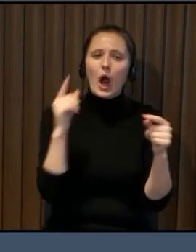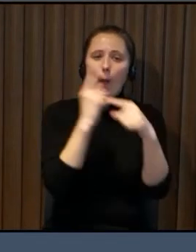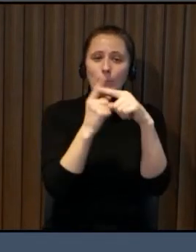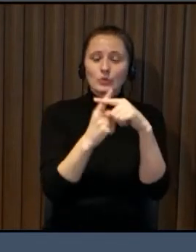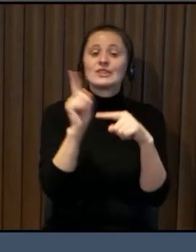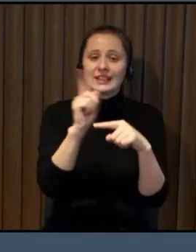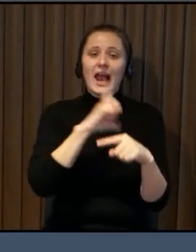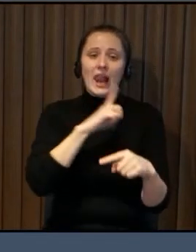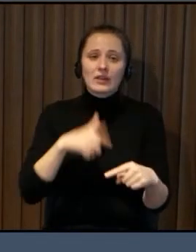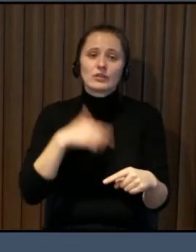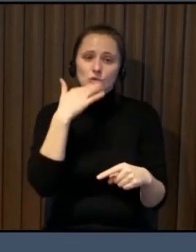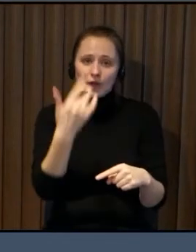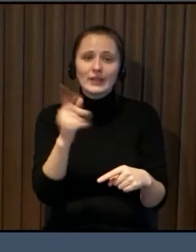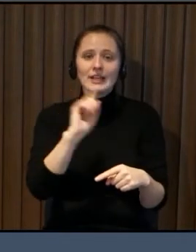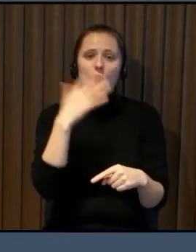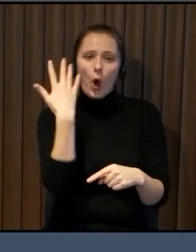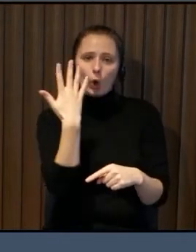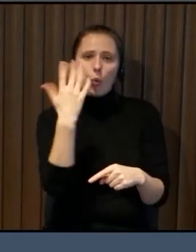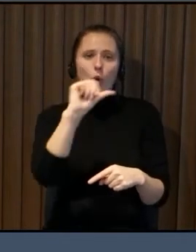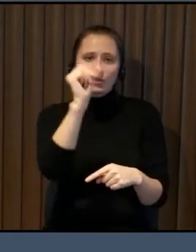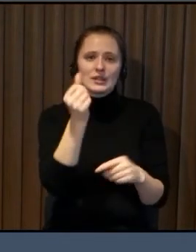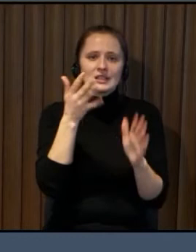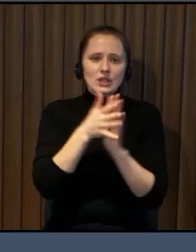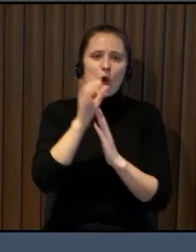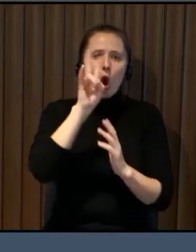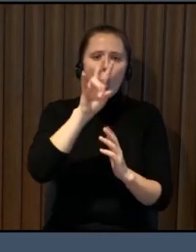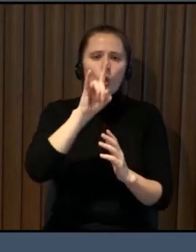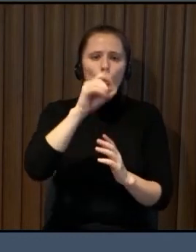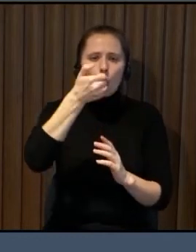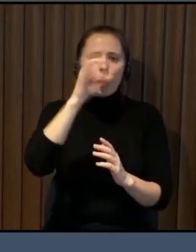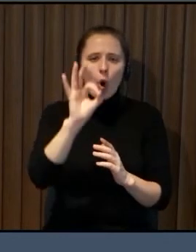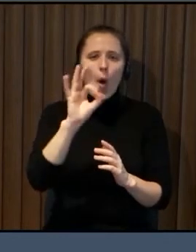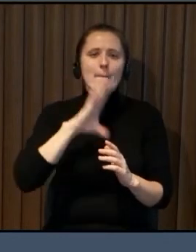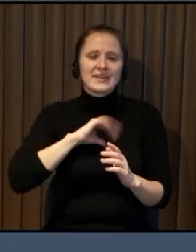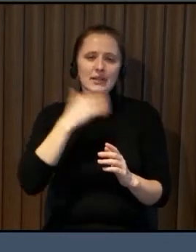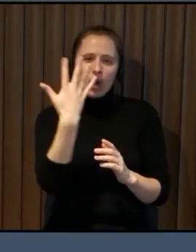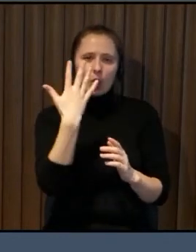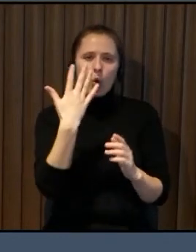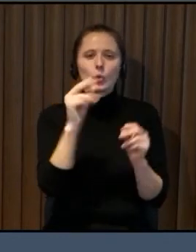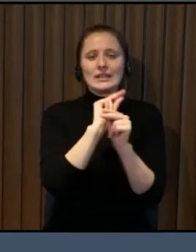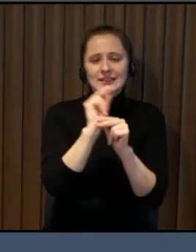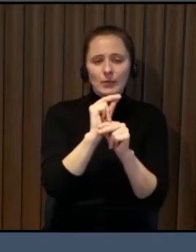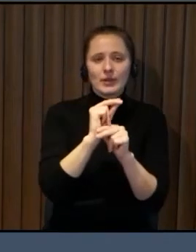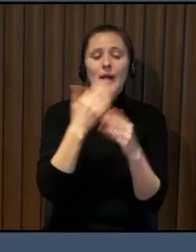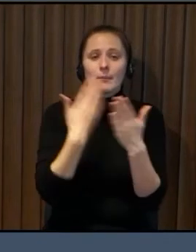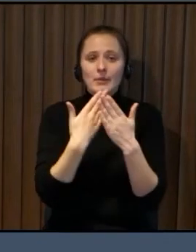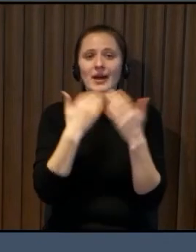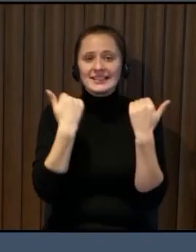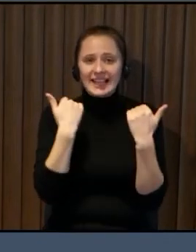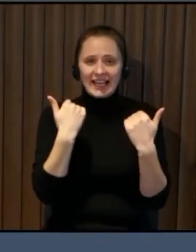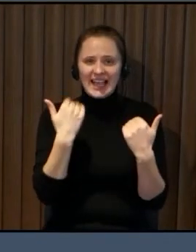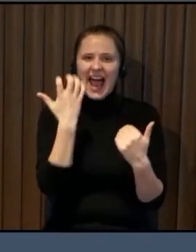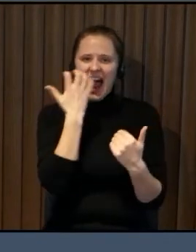the largest bonus, they are in Latvian. They were created through Hugo and then